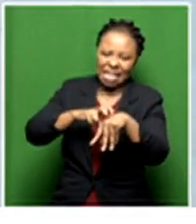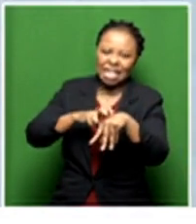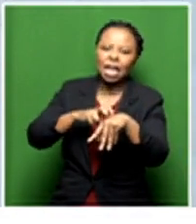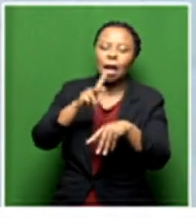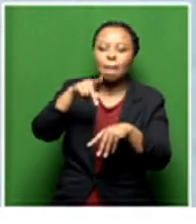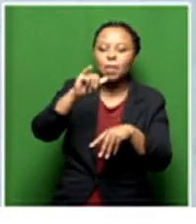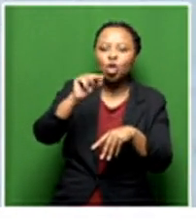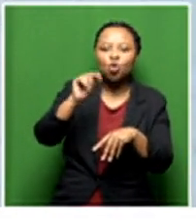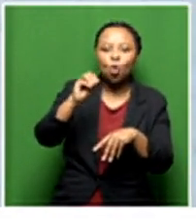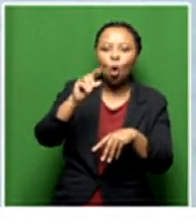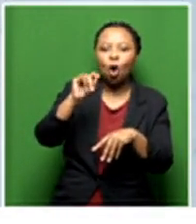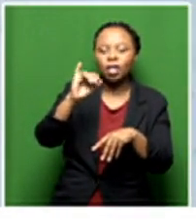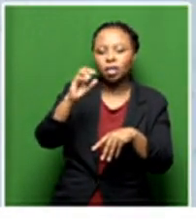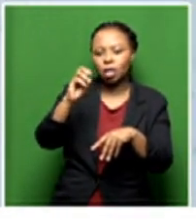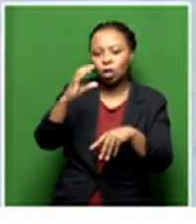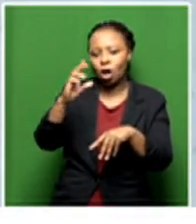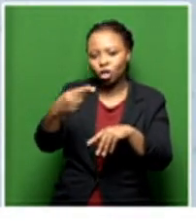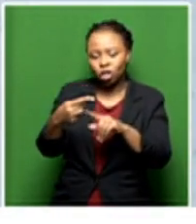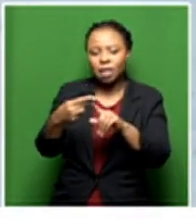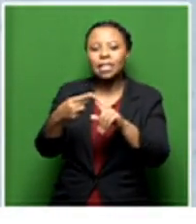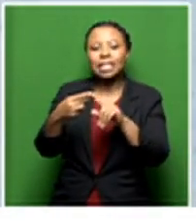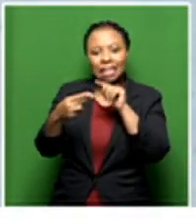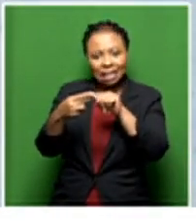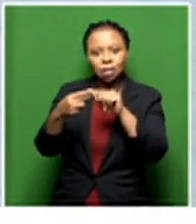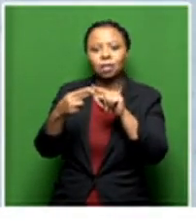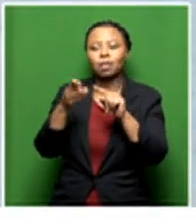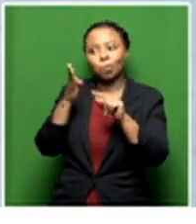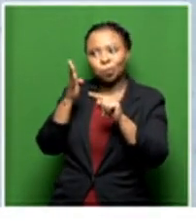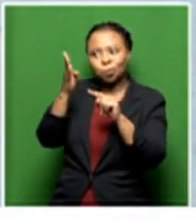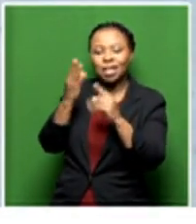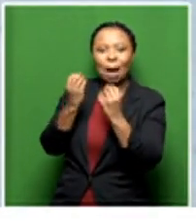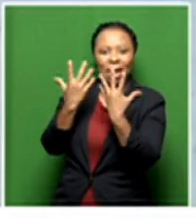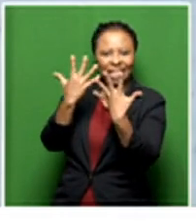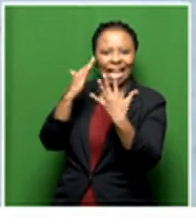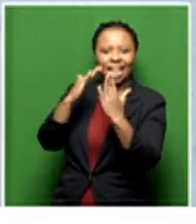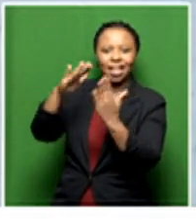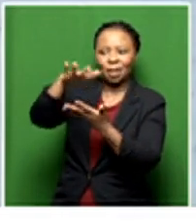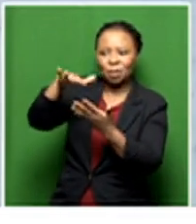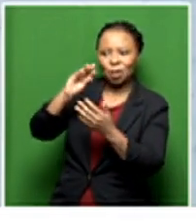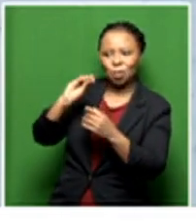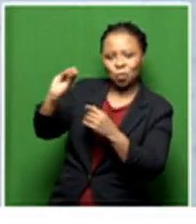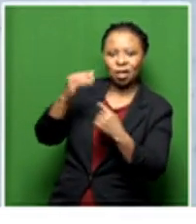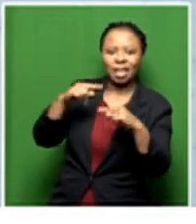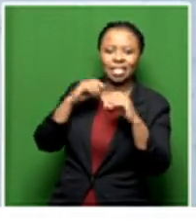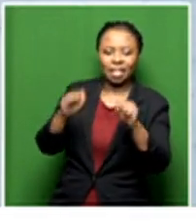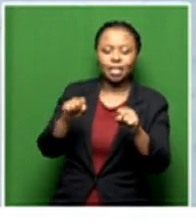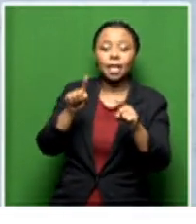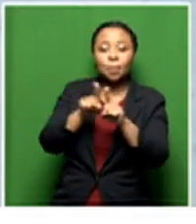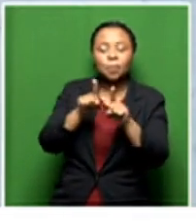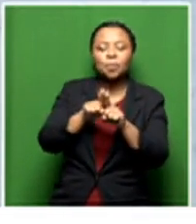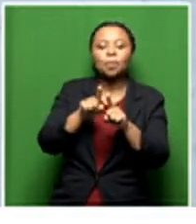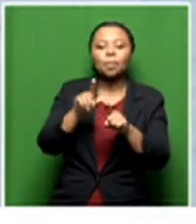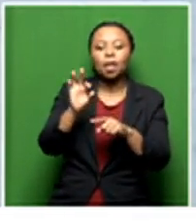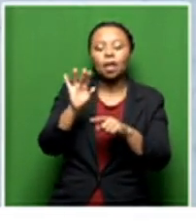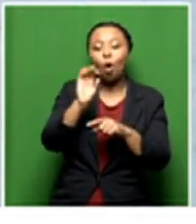The Pinotage is the one that puts us into that number 10 place. And we actually have a day where in October